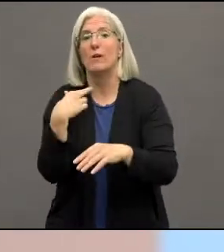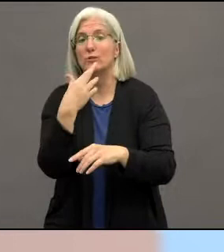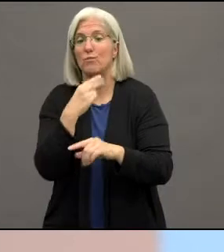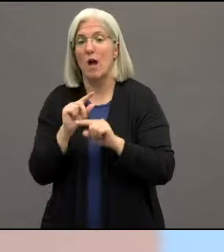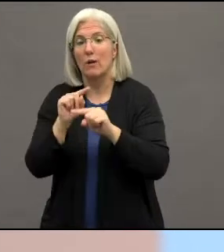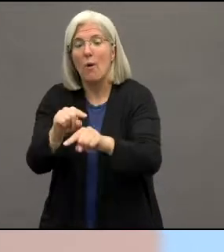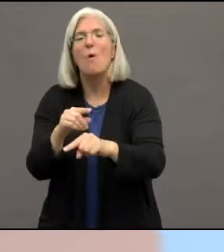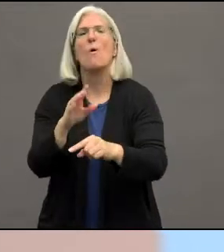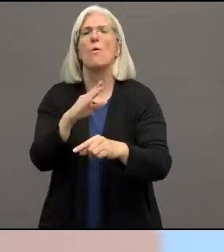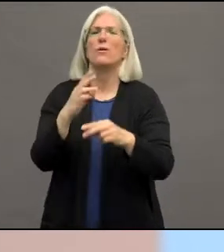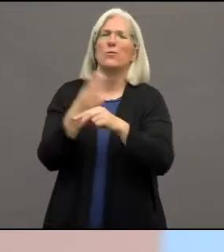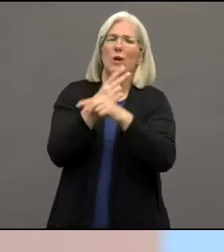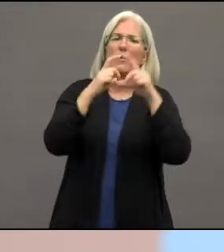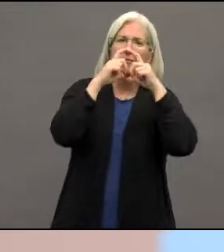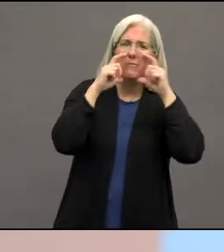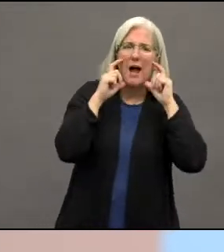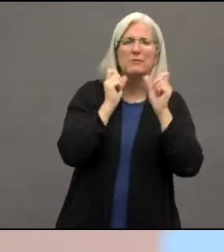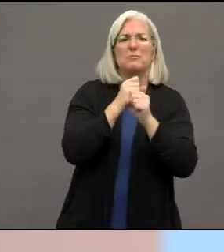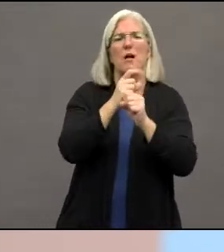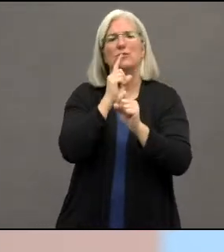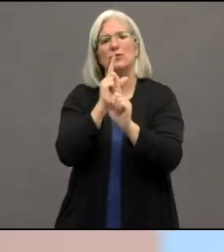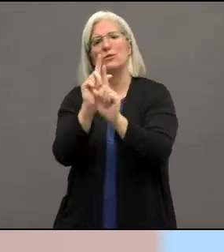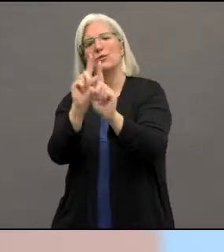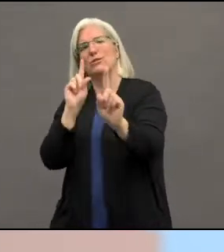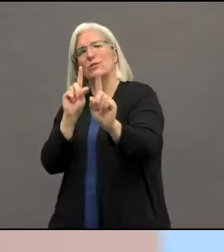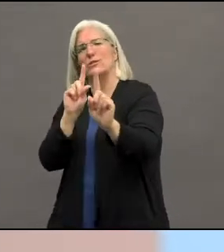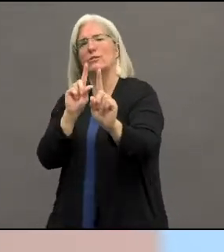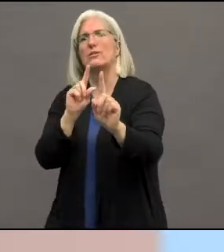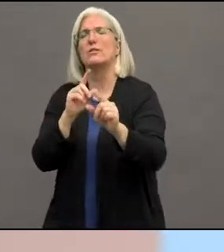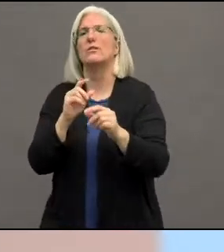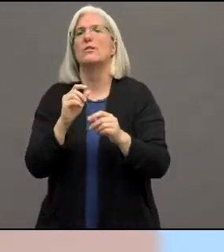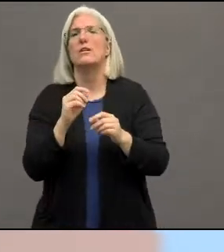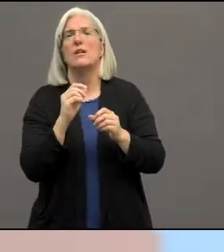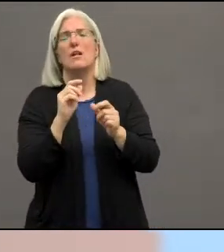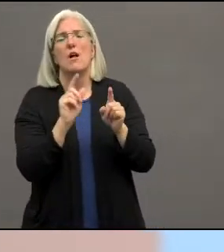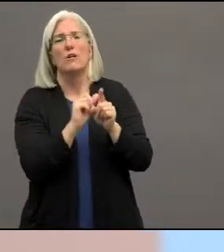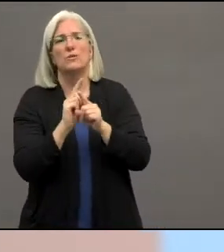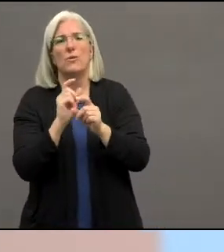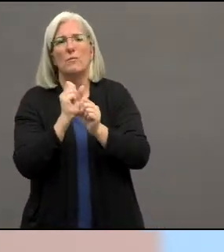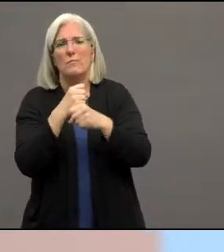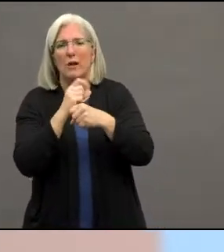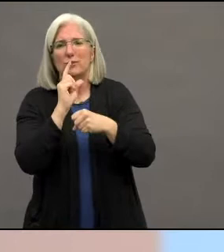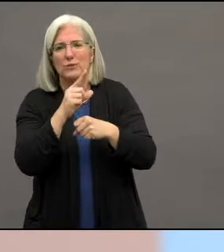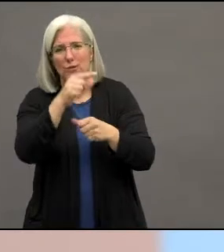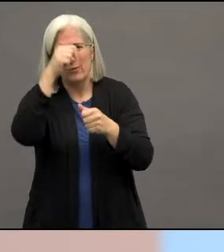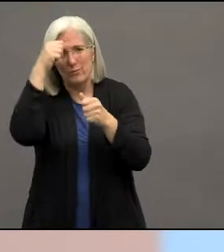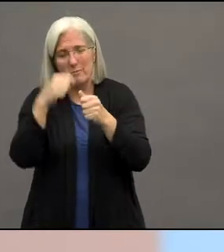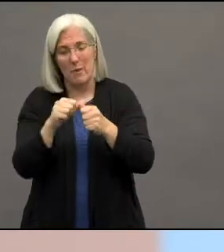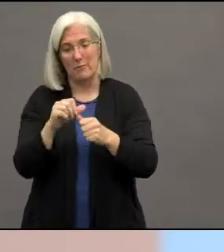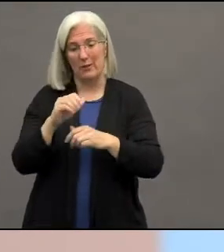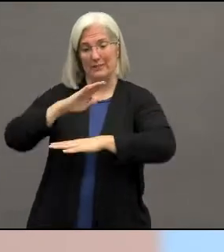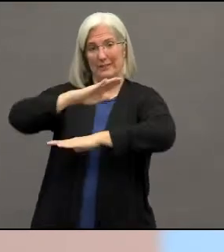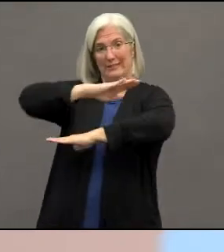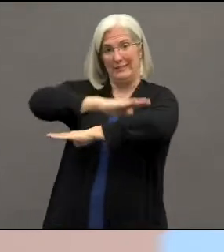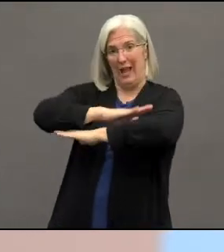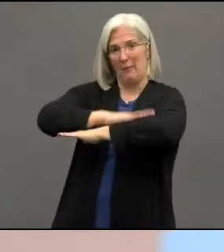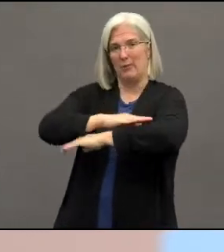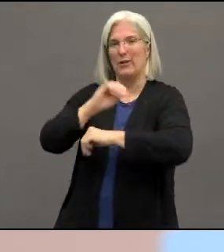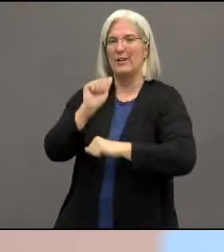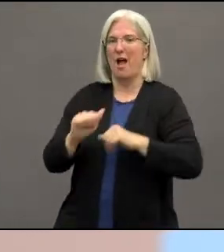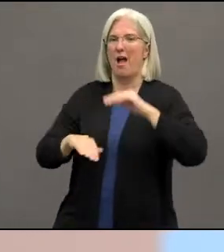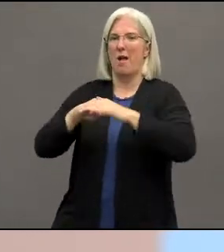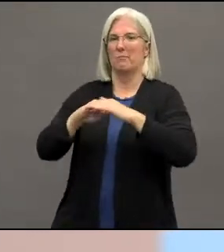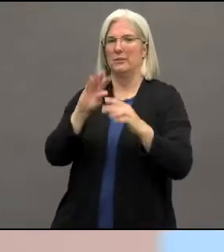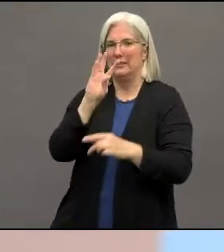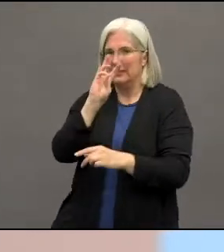from people that you don't live with. And it's also important to remember that it's only 6 people allowed to eat at each table, having